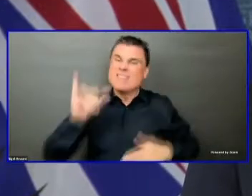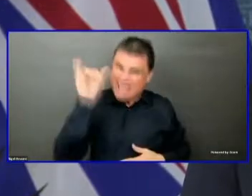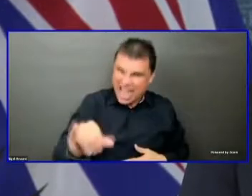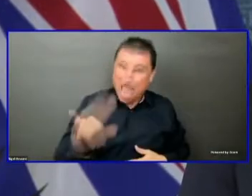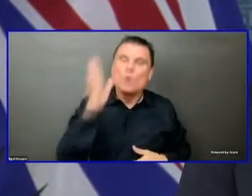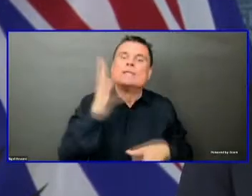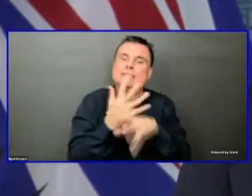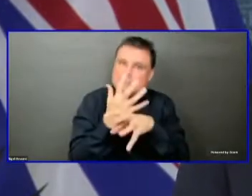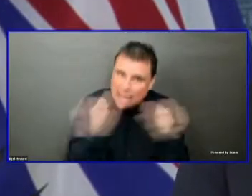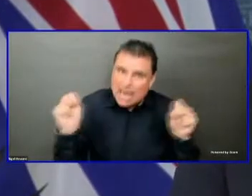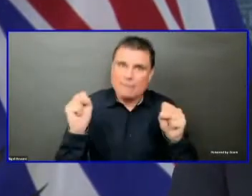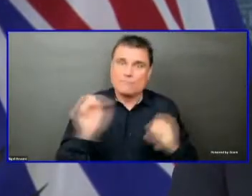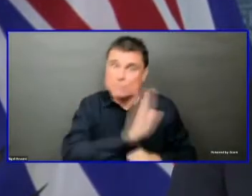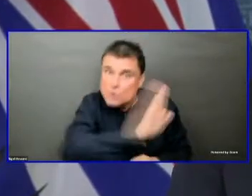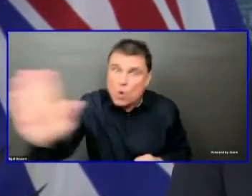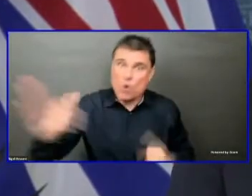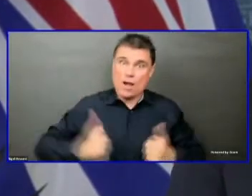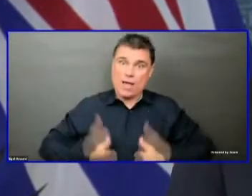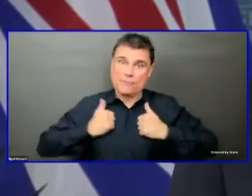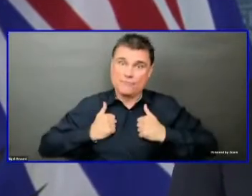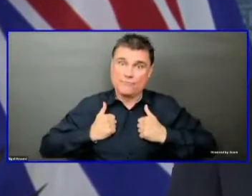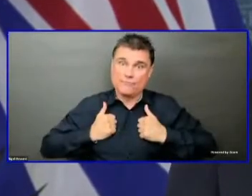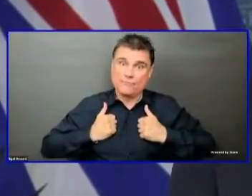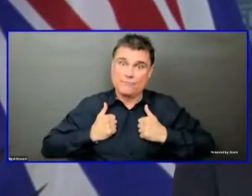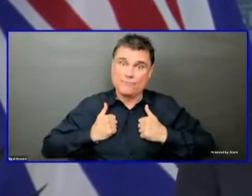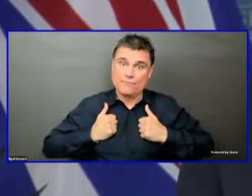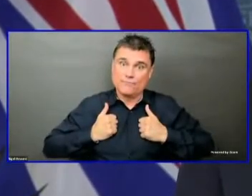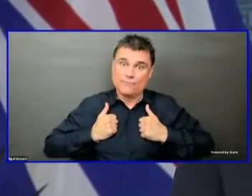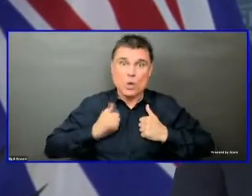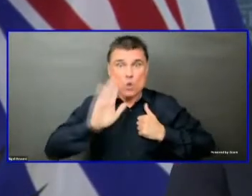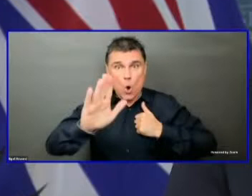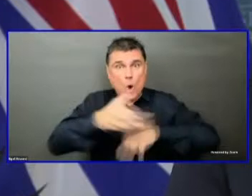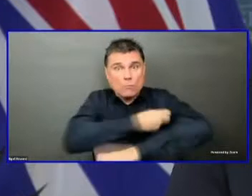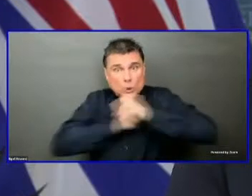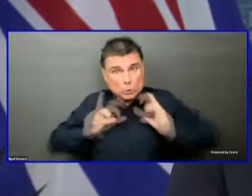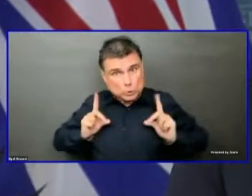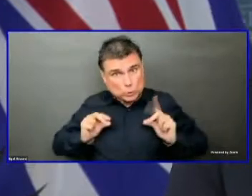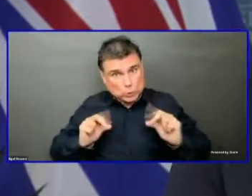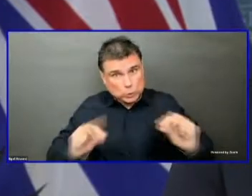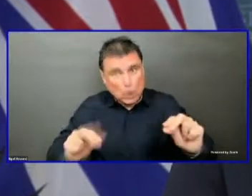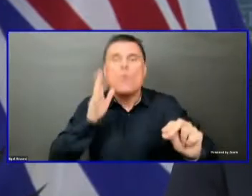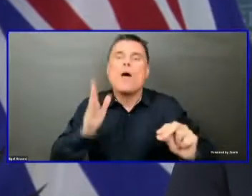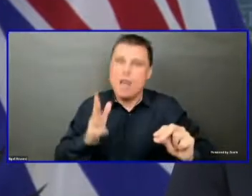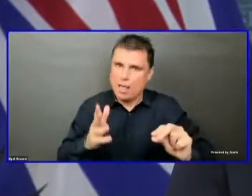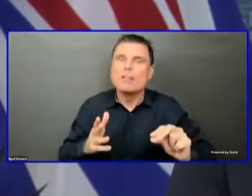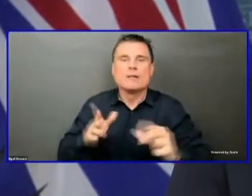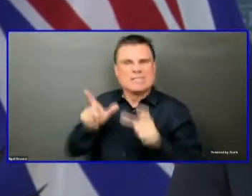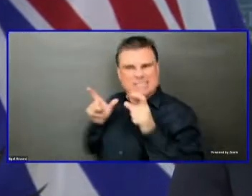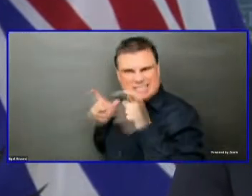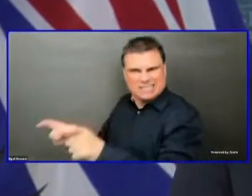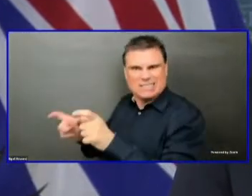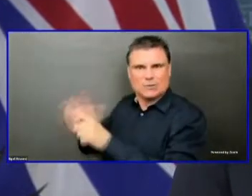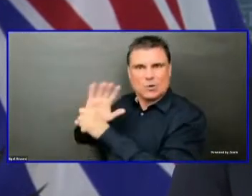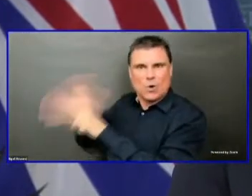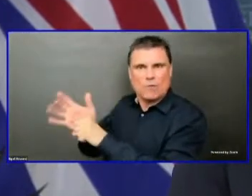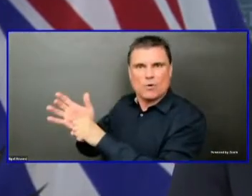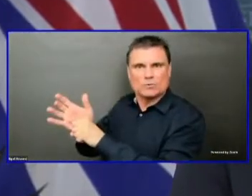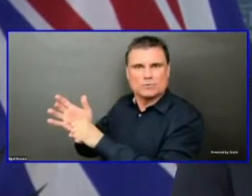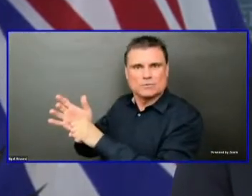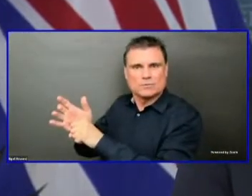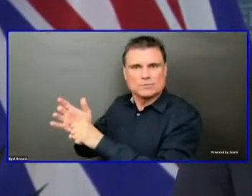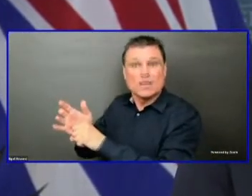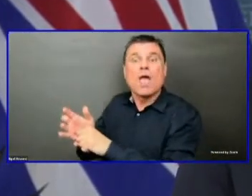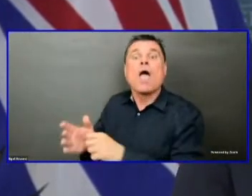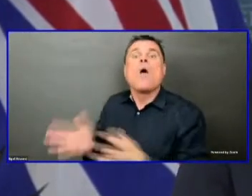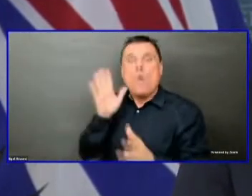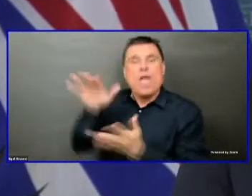Our BC vaccination plan will work. More vaccines will arrive and more British Columbians will receive their shot. That will take time, and we